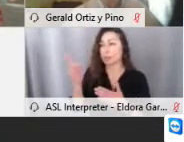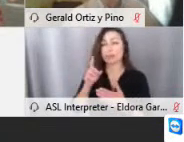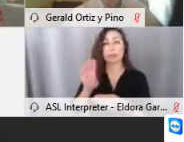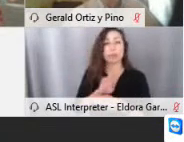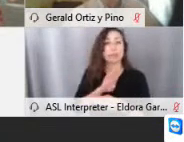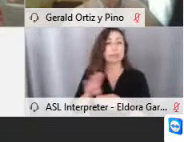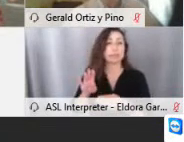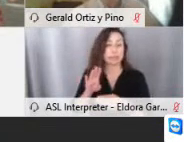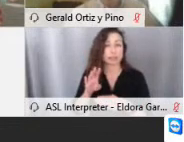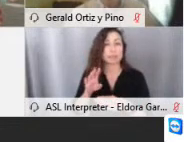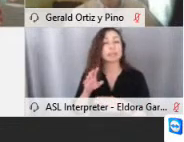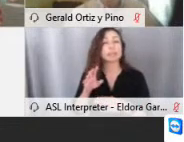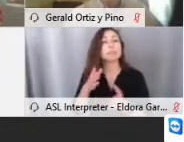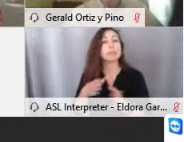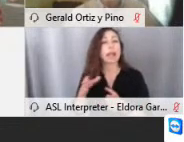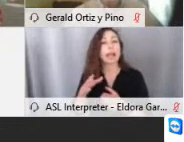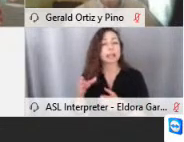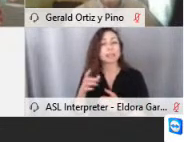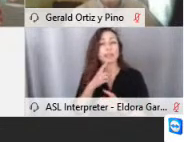experienced.